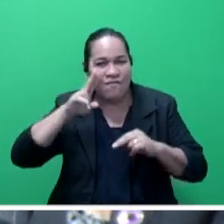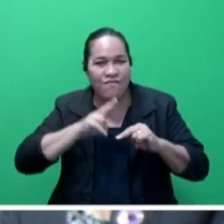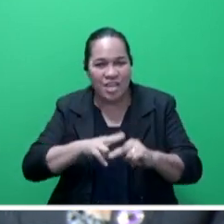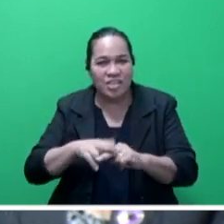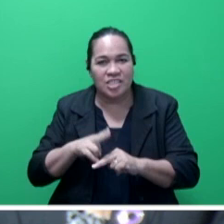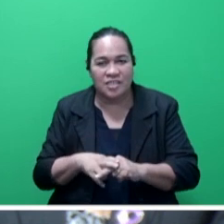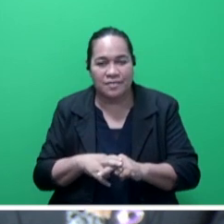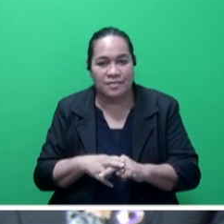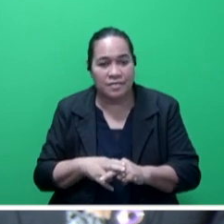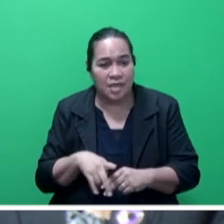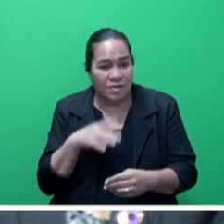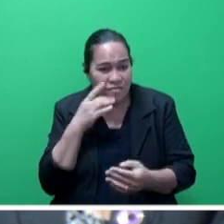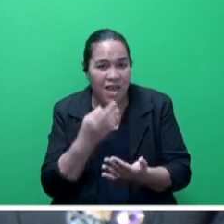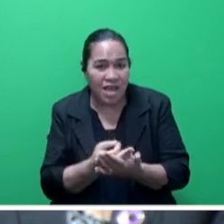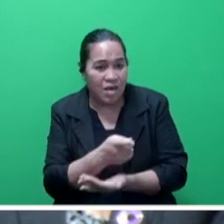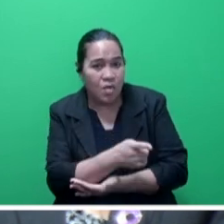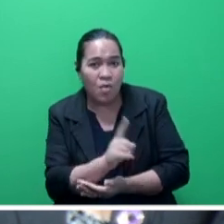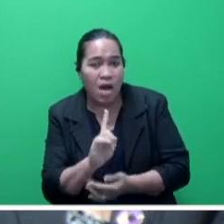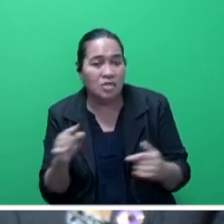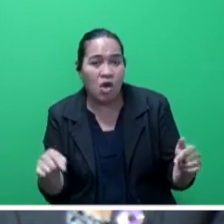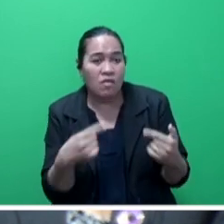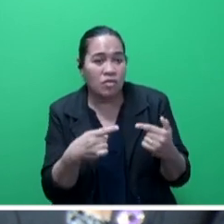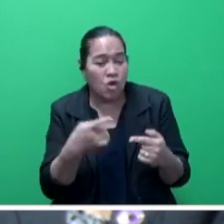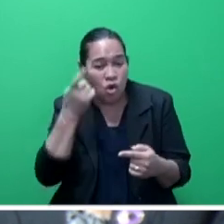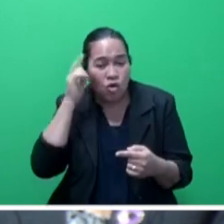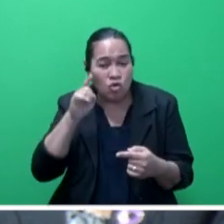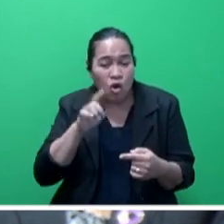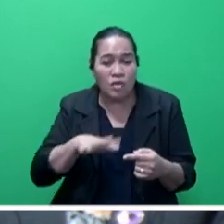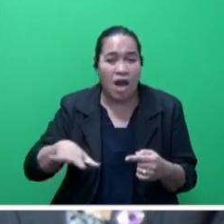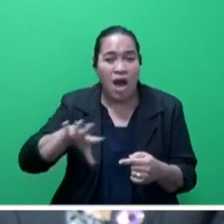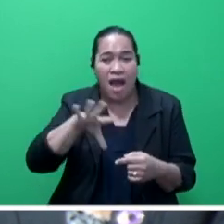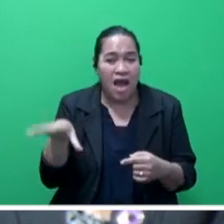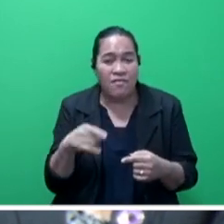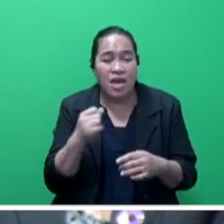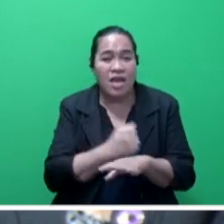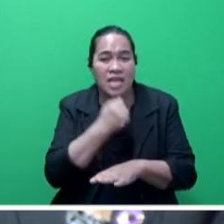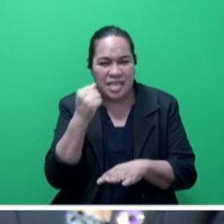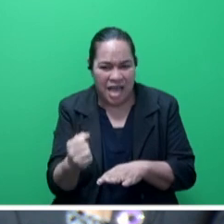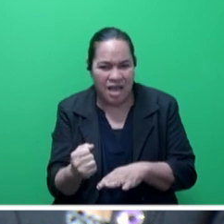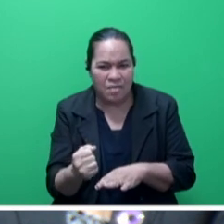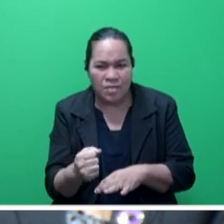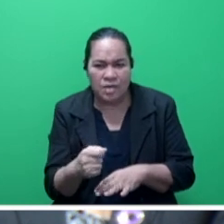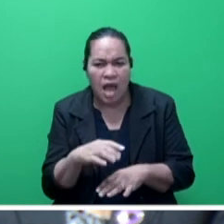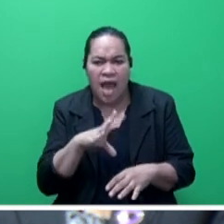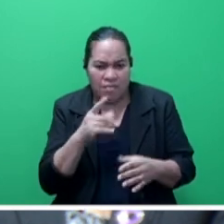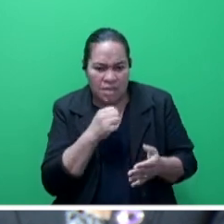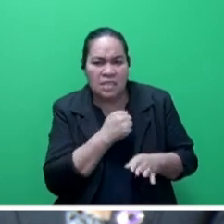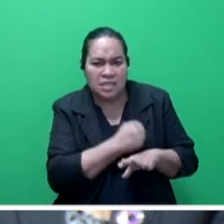the fact that the opposition calls every government support a freebie